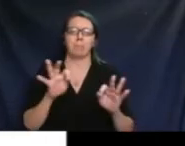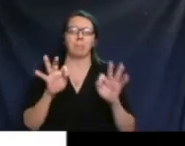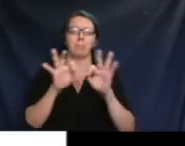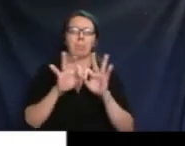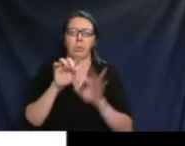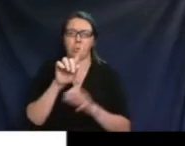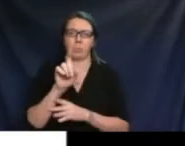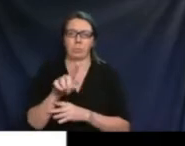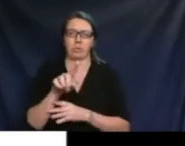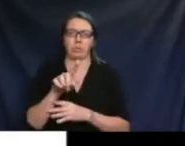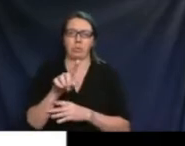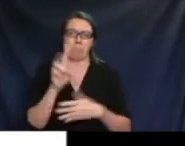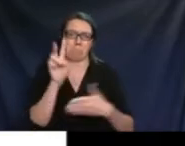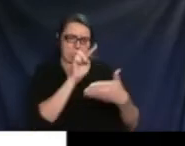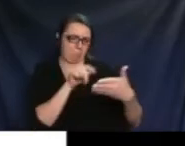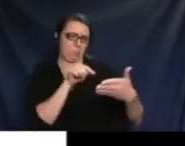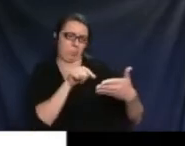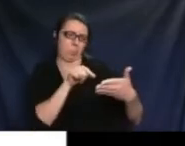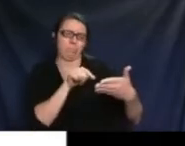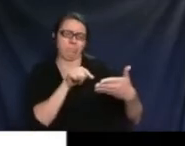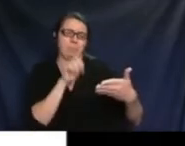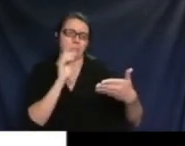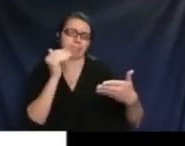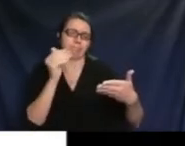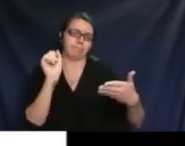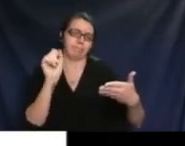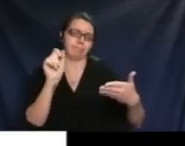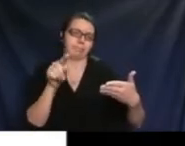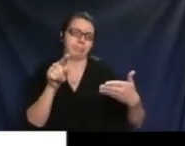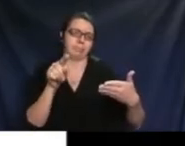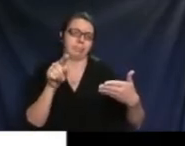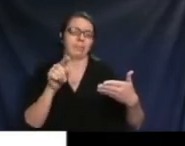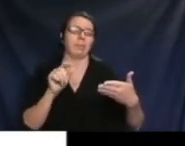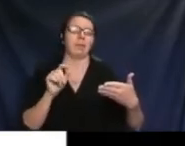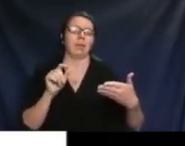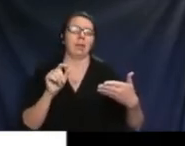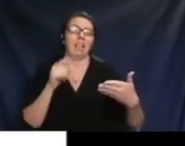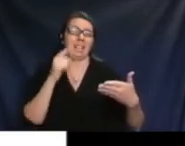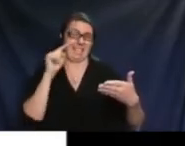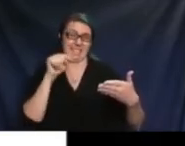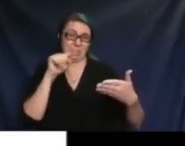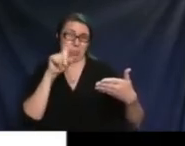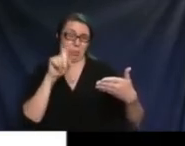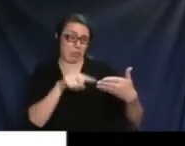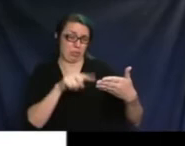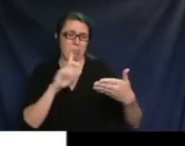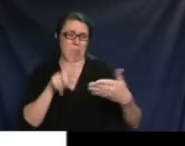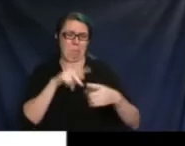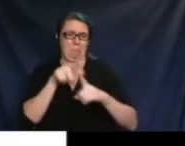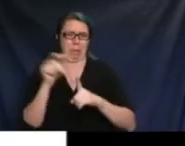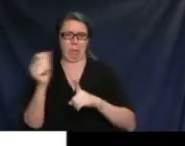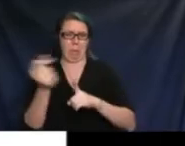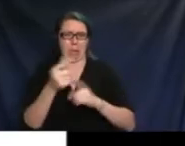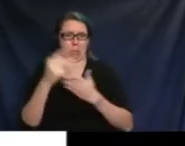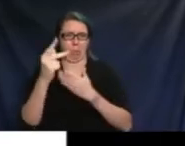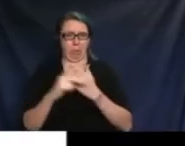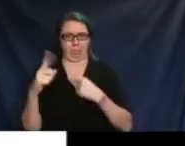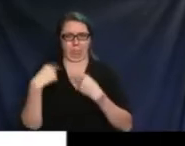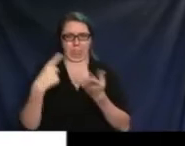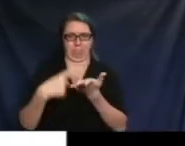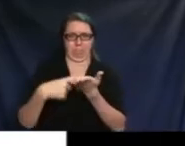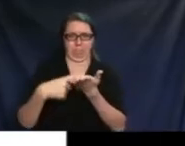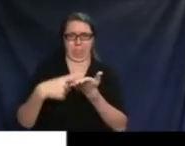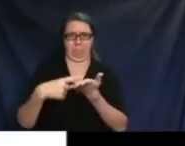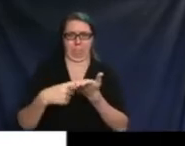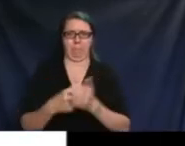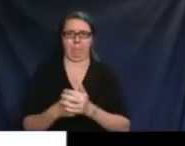that is, and I guess this will sort of go for all of the programs being talked about here today, is there a priority for